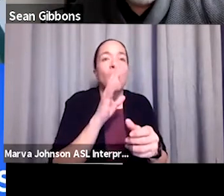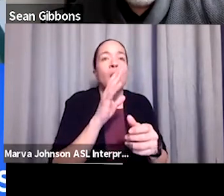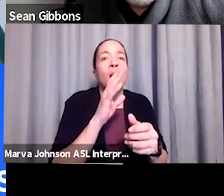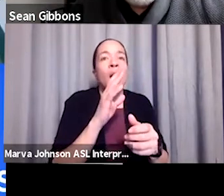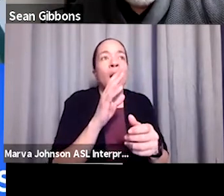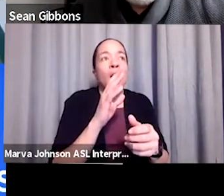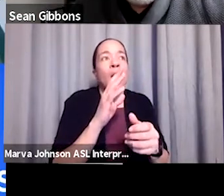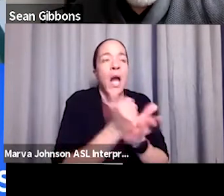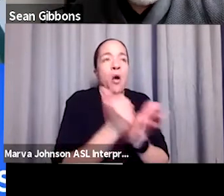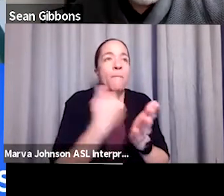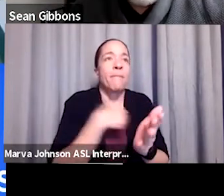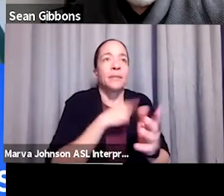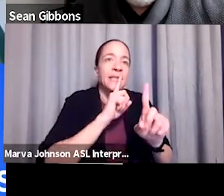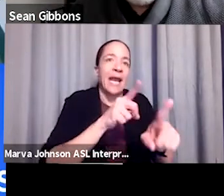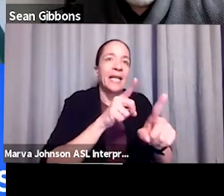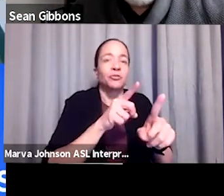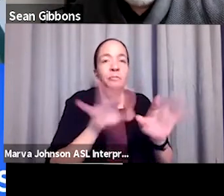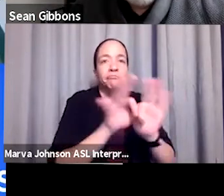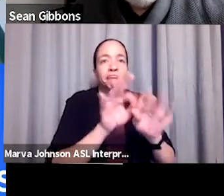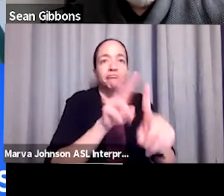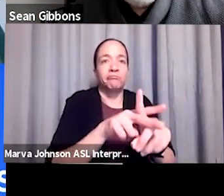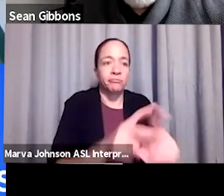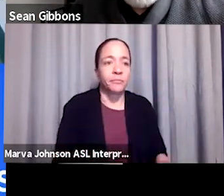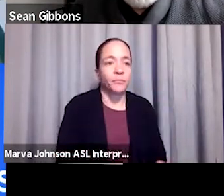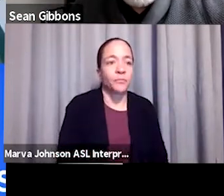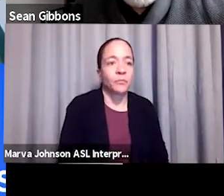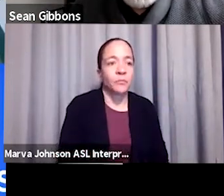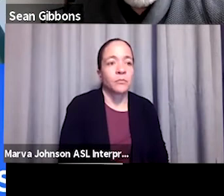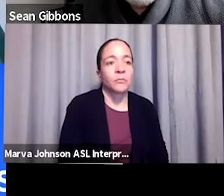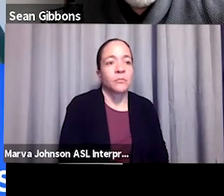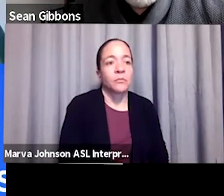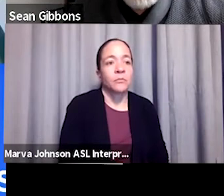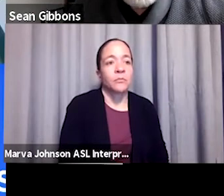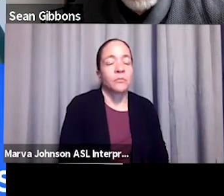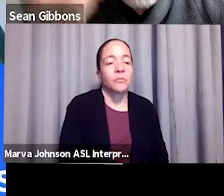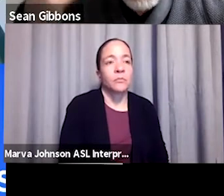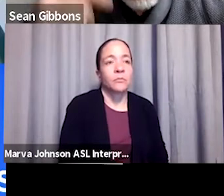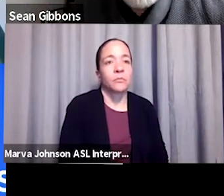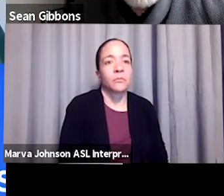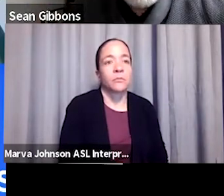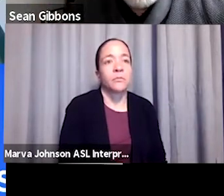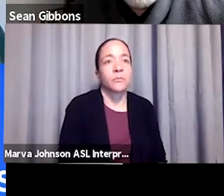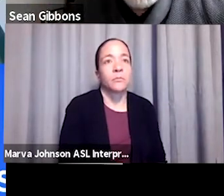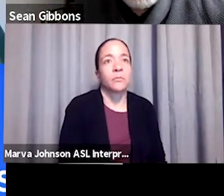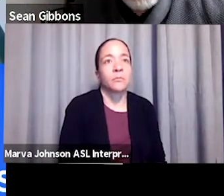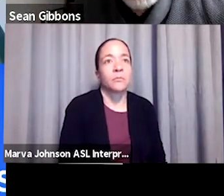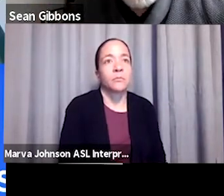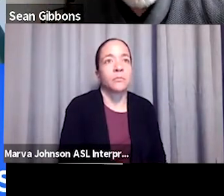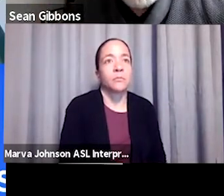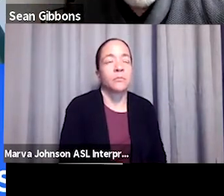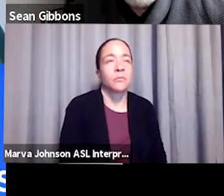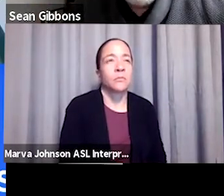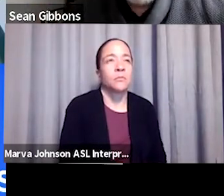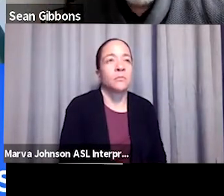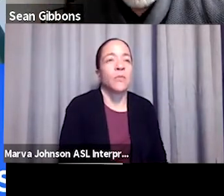relevant. So let me crack this open, see where we are. I'm going to start down at the bottom, and if you all can start voting, that's great. I saw a